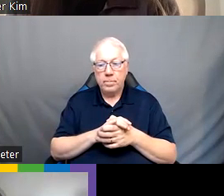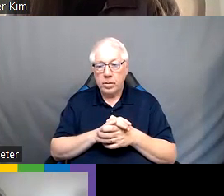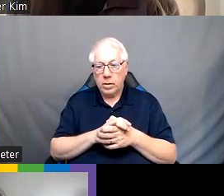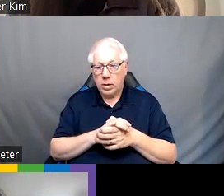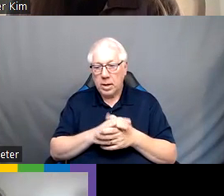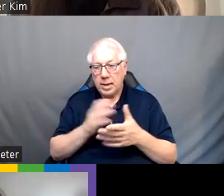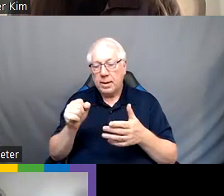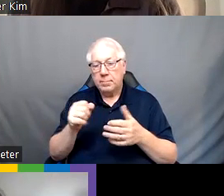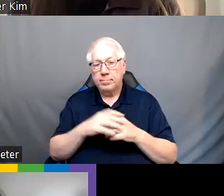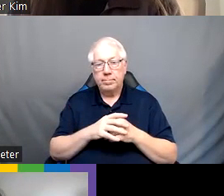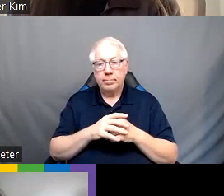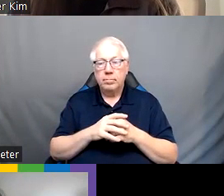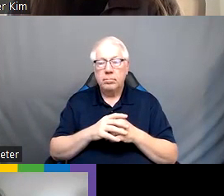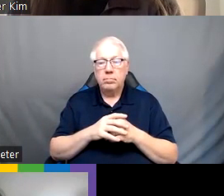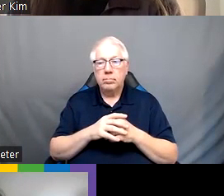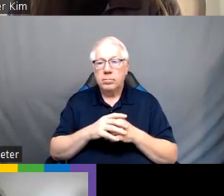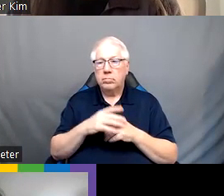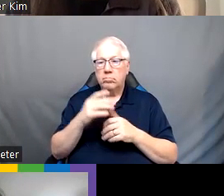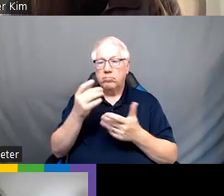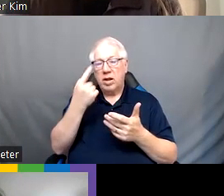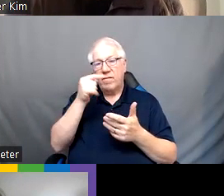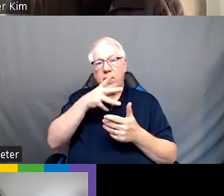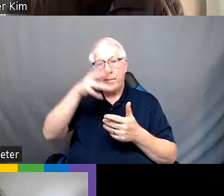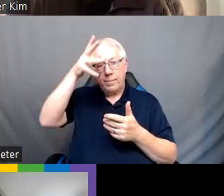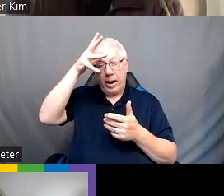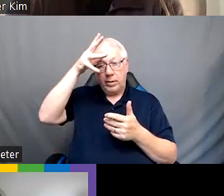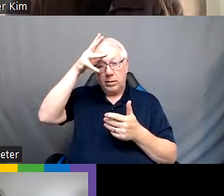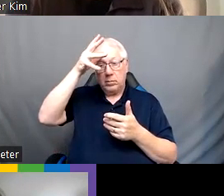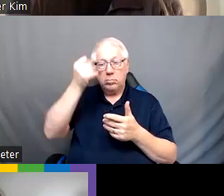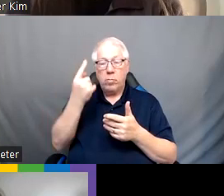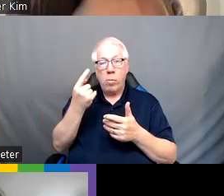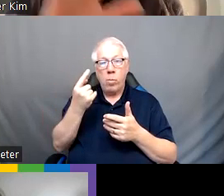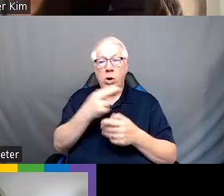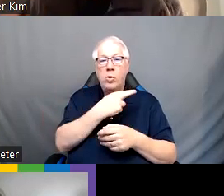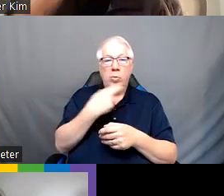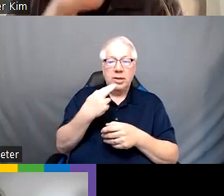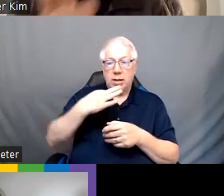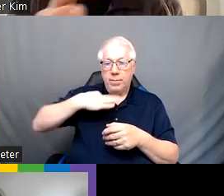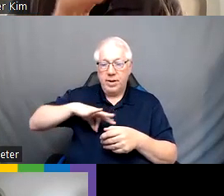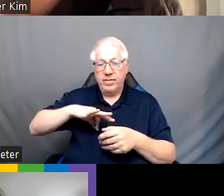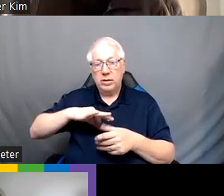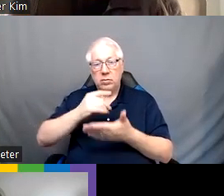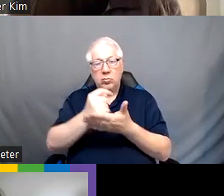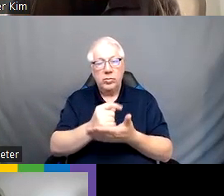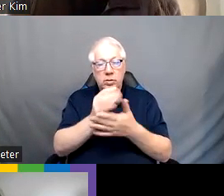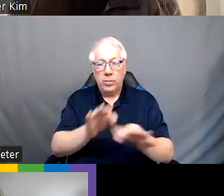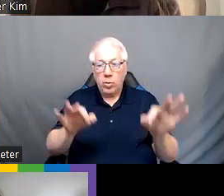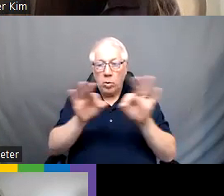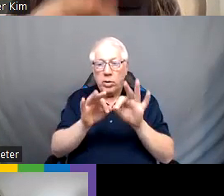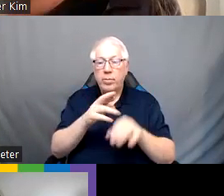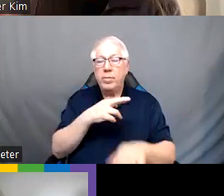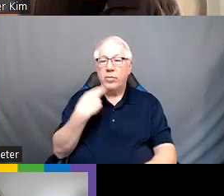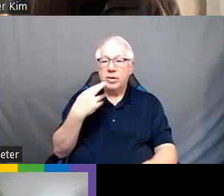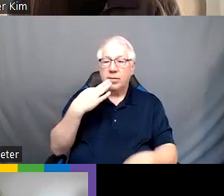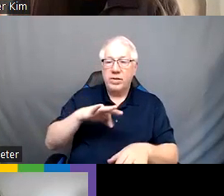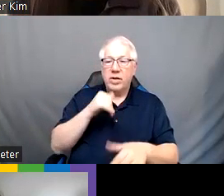But yeah, I mean, I think for parents, like, to understand that, like, risks and benefits of treatment is important, but the risks and benefits of